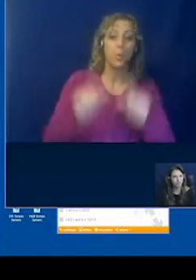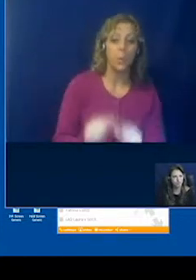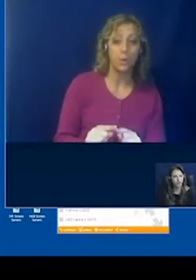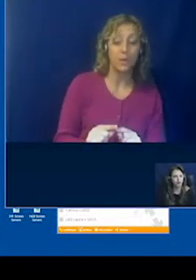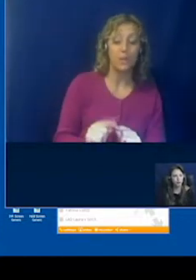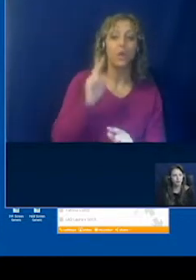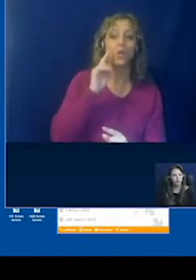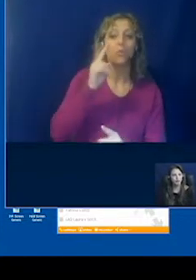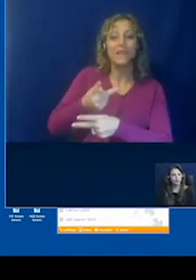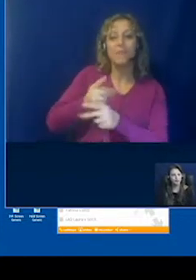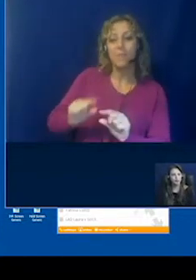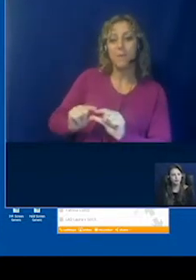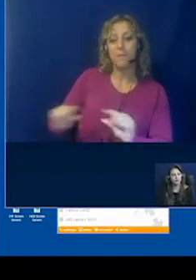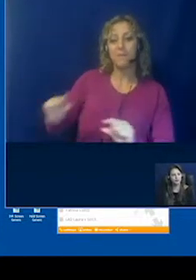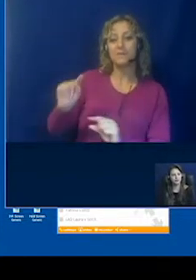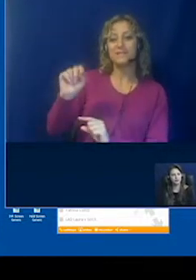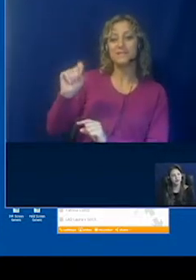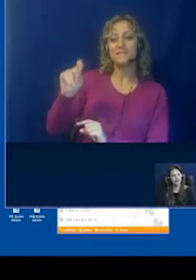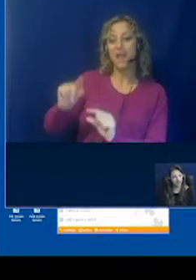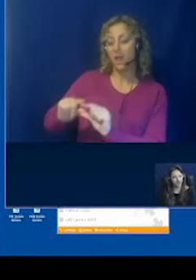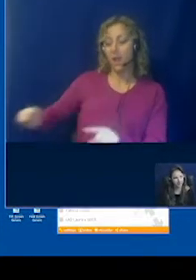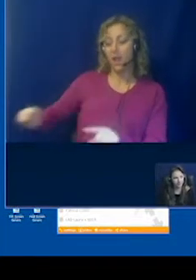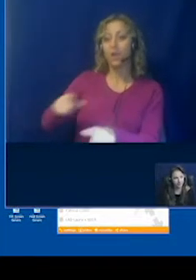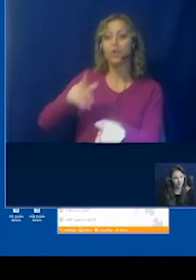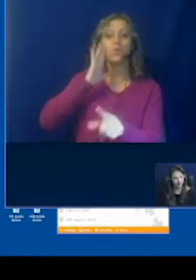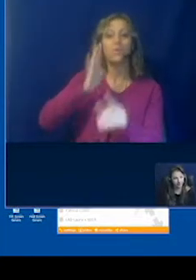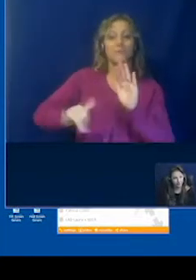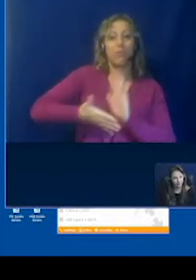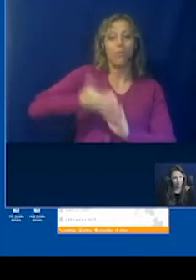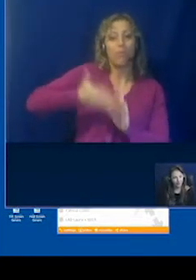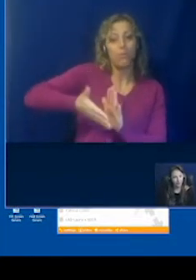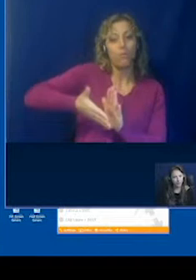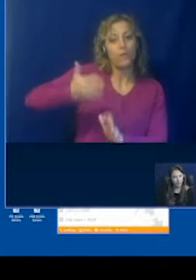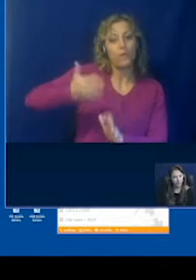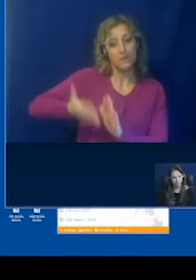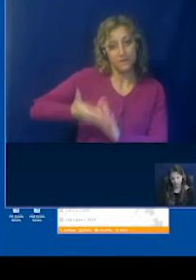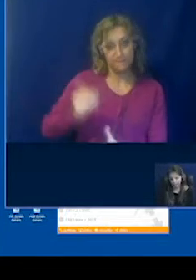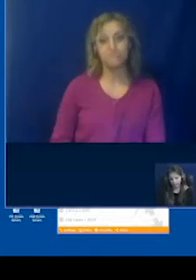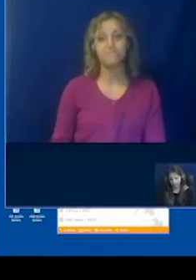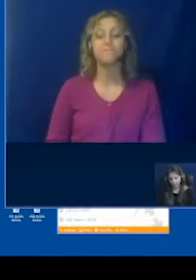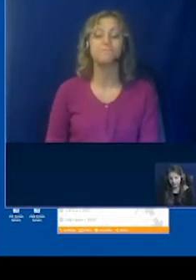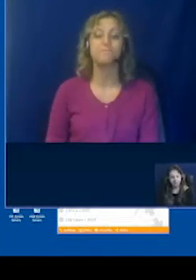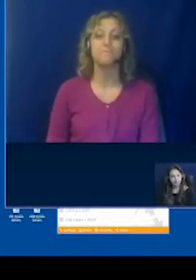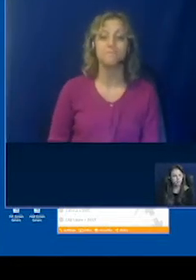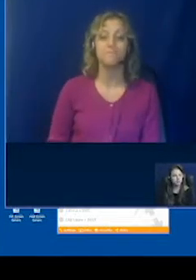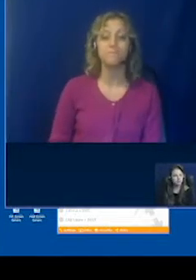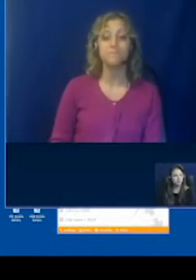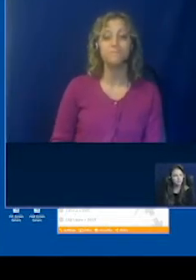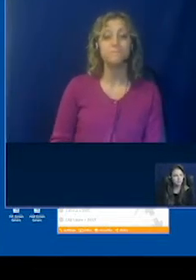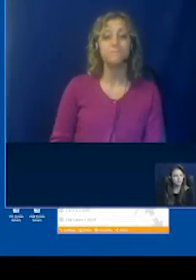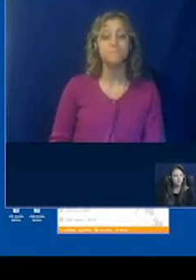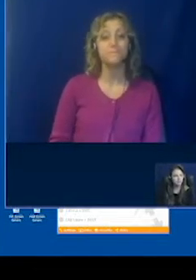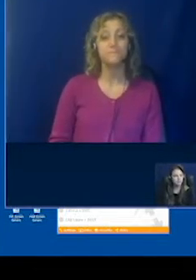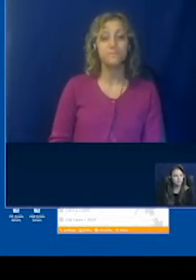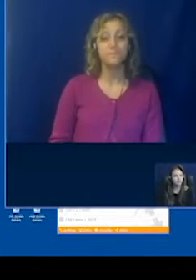tasks tray, so it's still considered as active, just for your information.